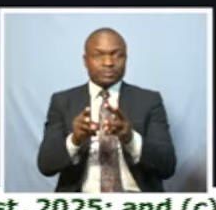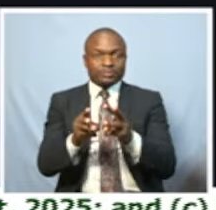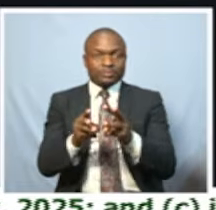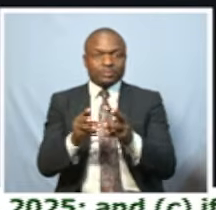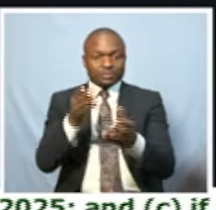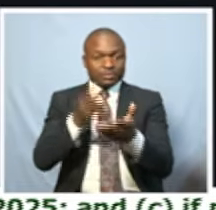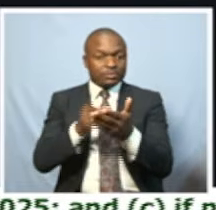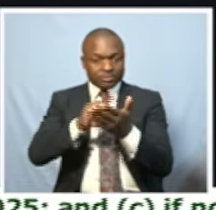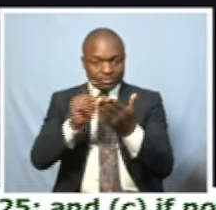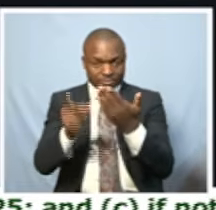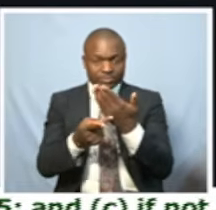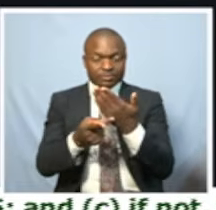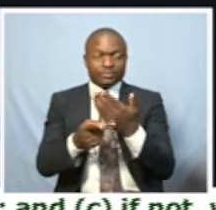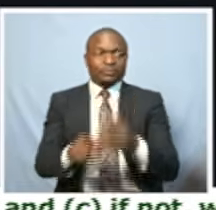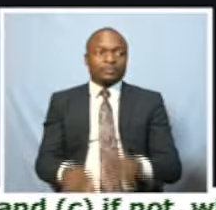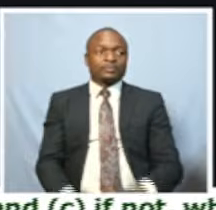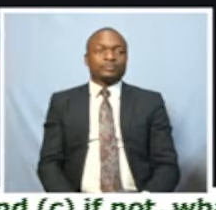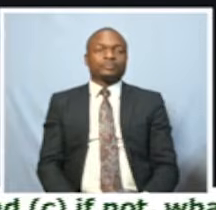these programs.